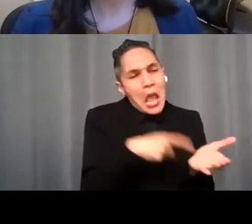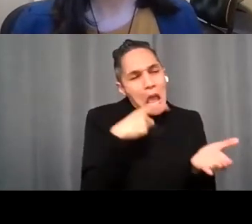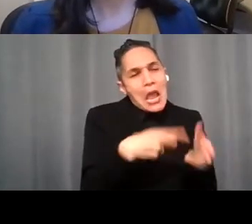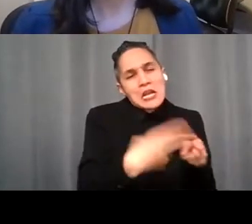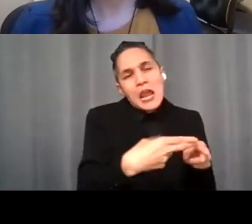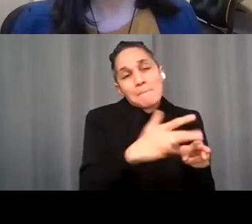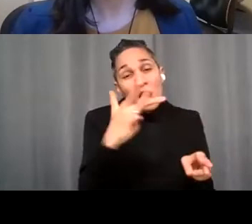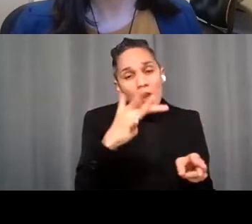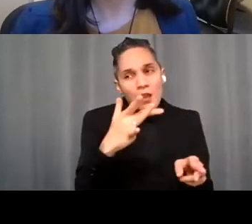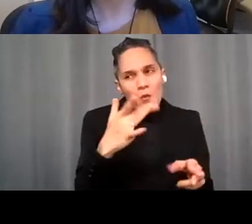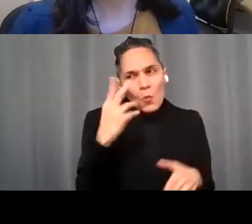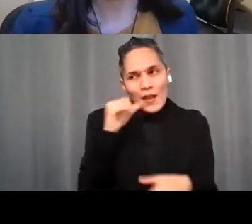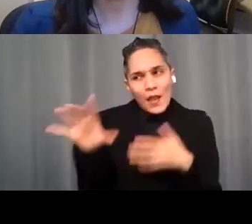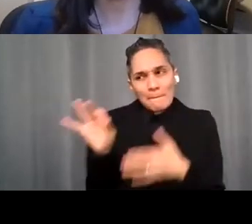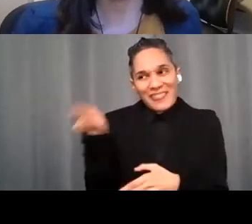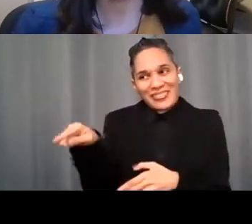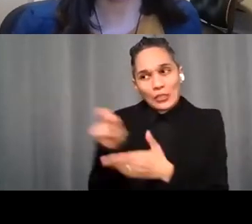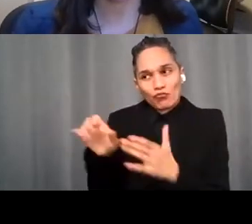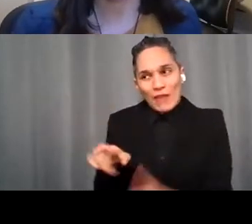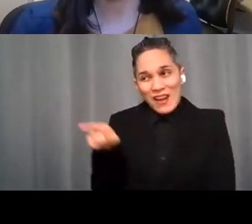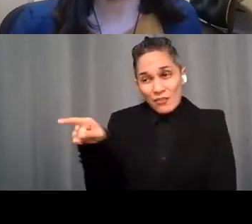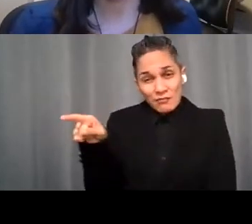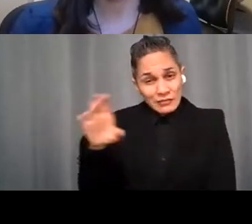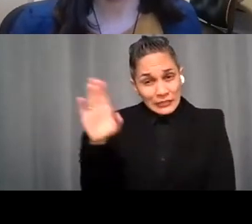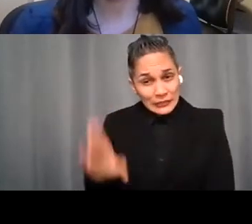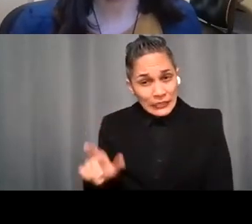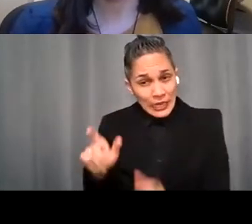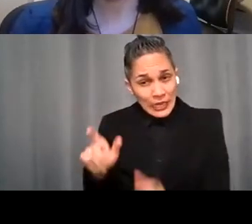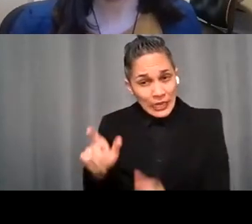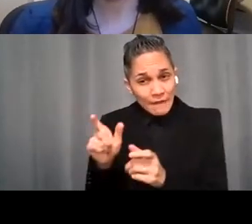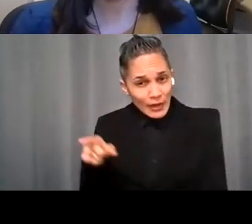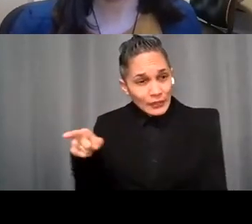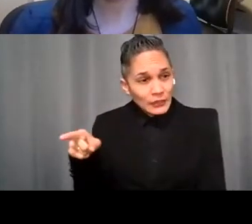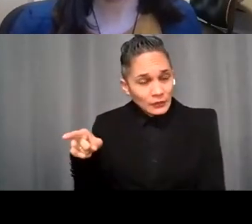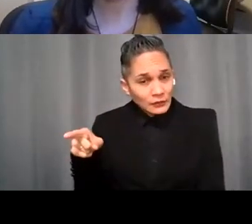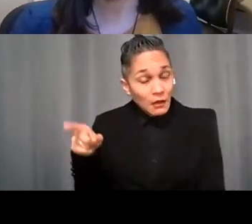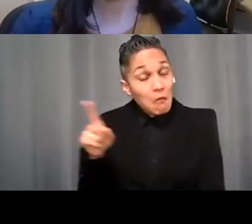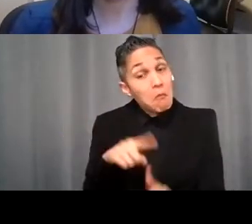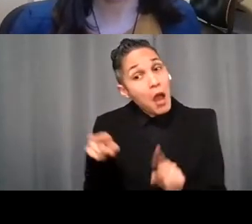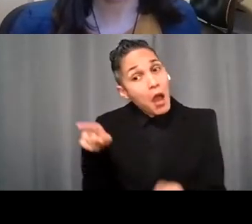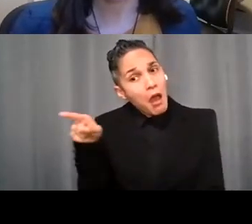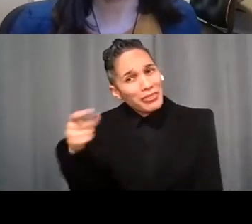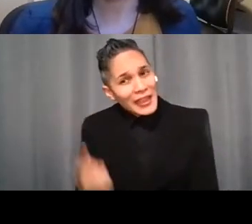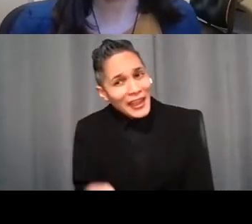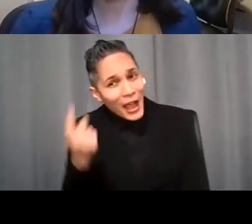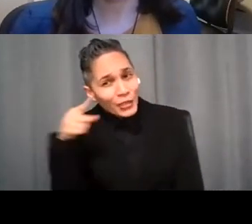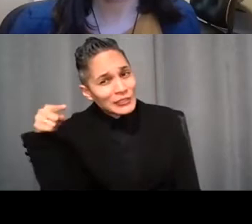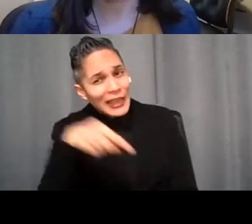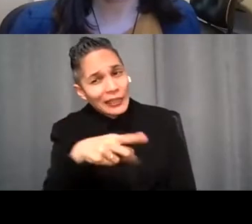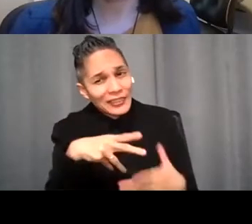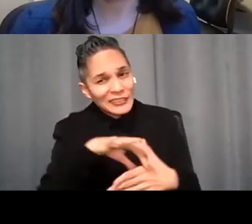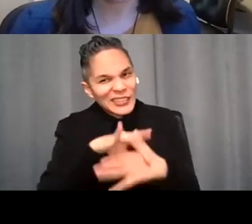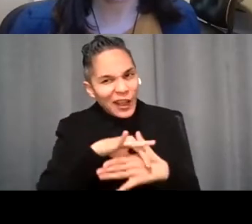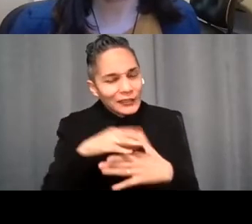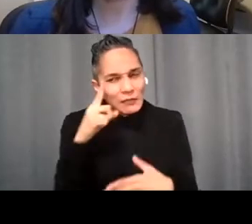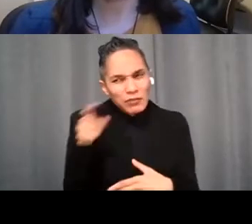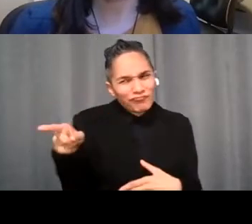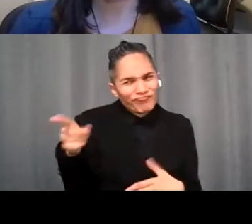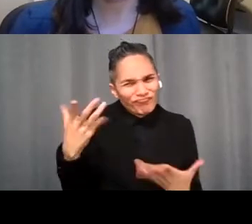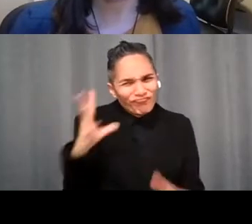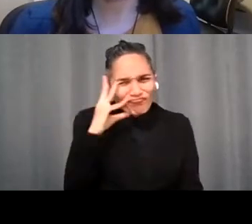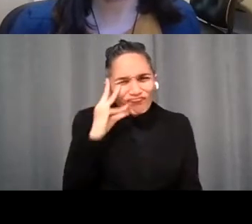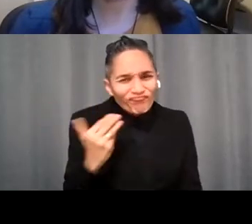this writer who has never directed before, but understands the subject matter because